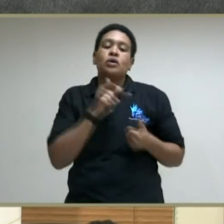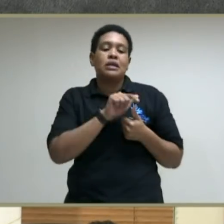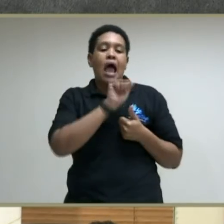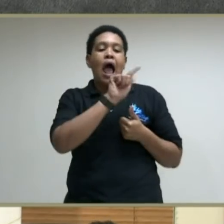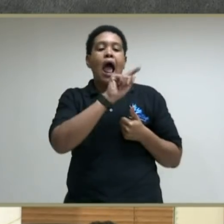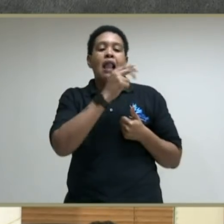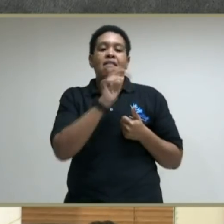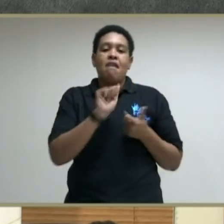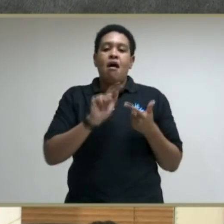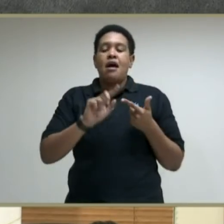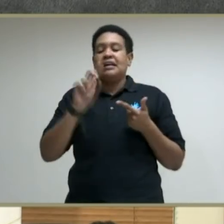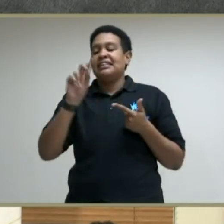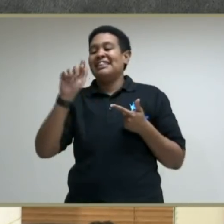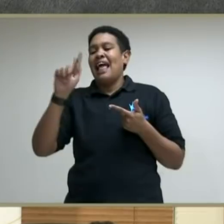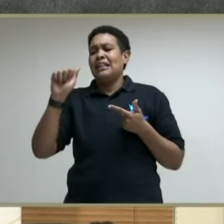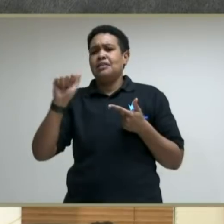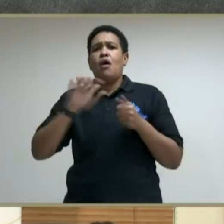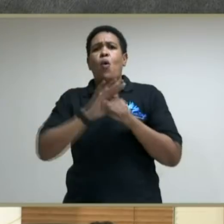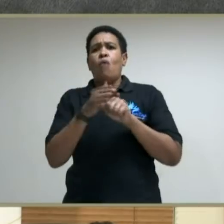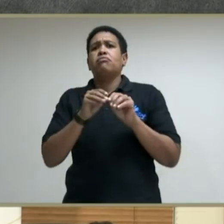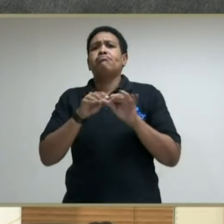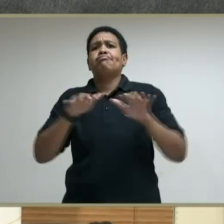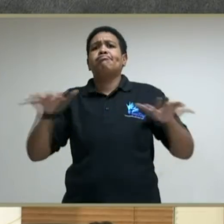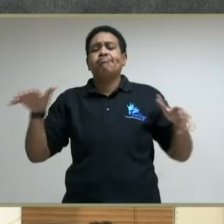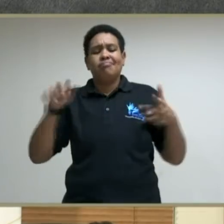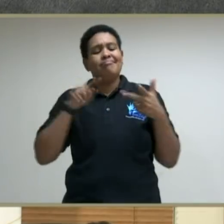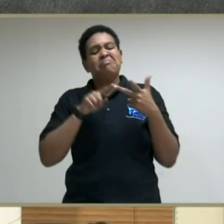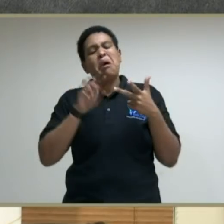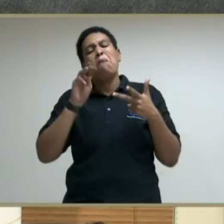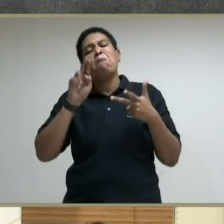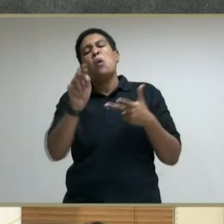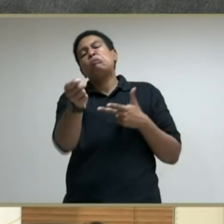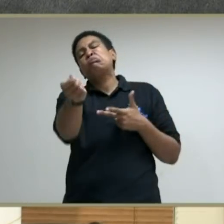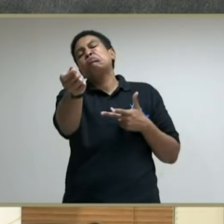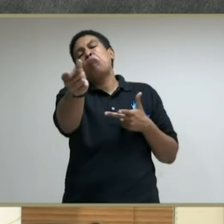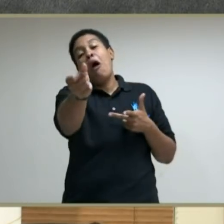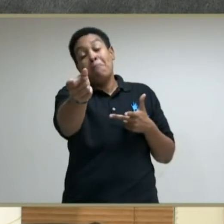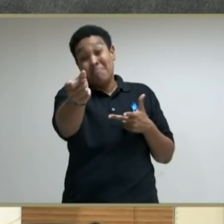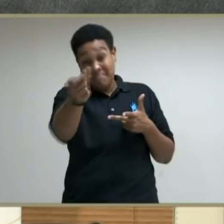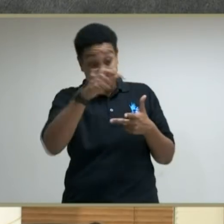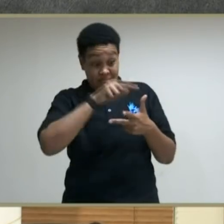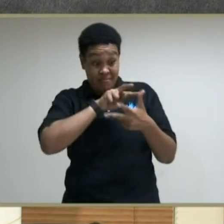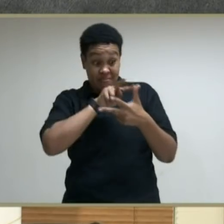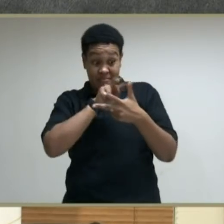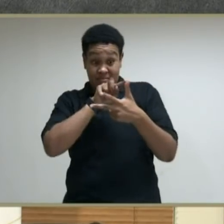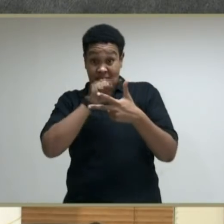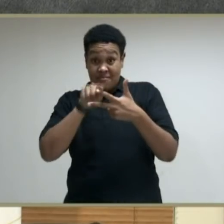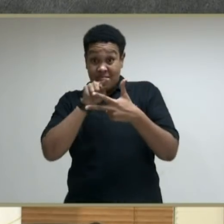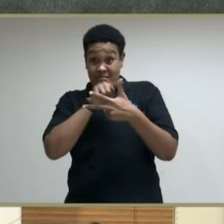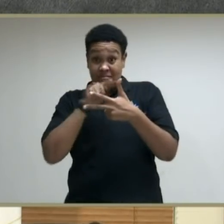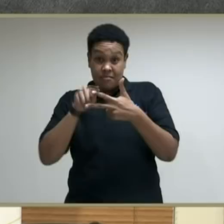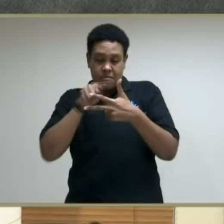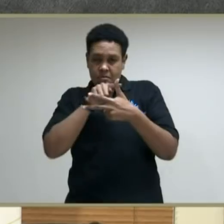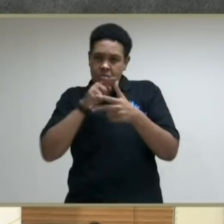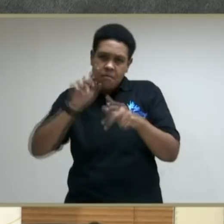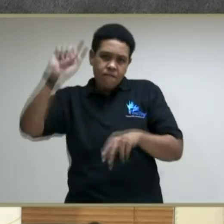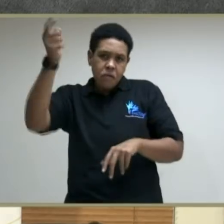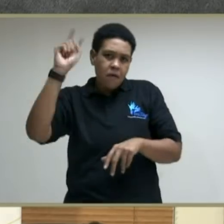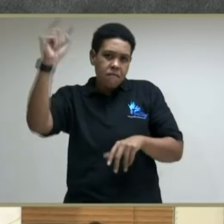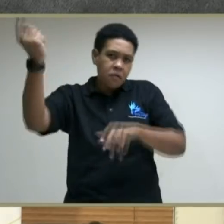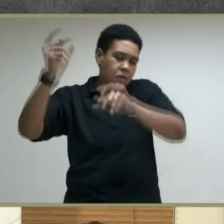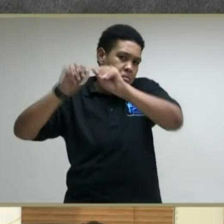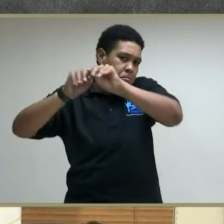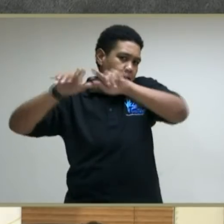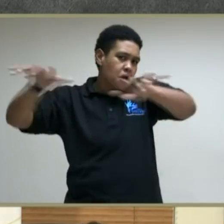the alpha and the delta, it would appear, still remains to be the dominant variants that are in country. We